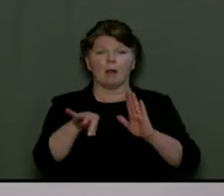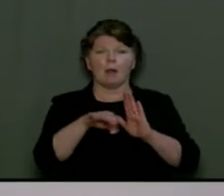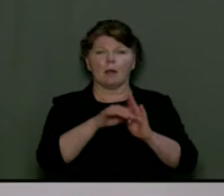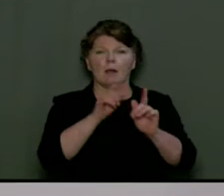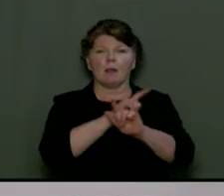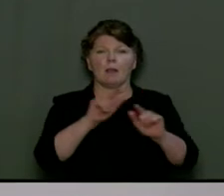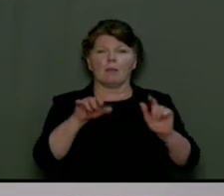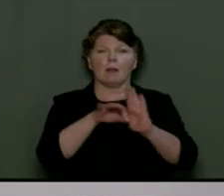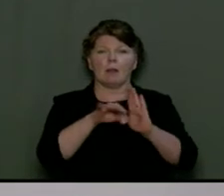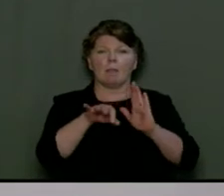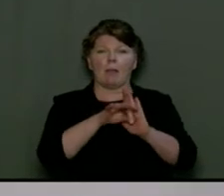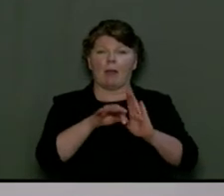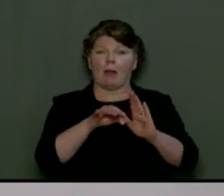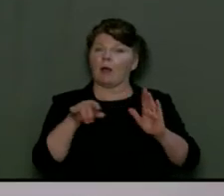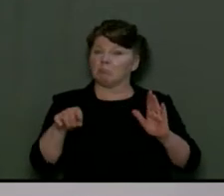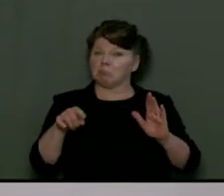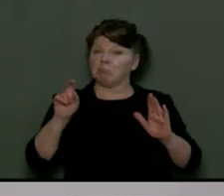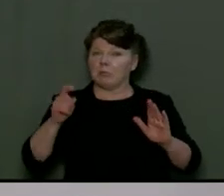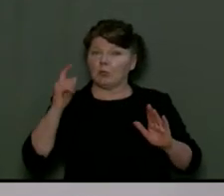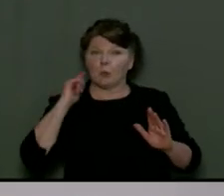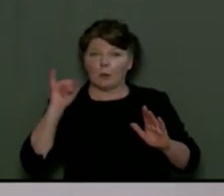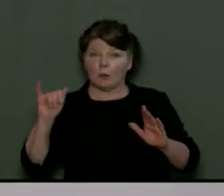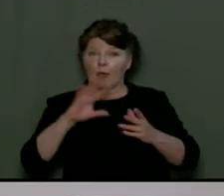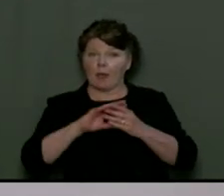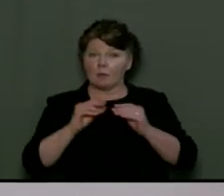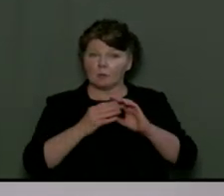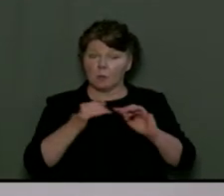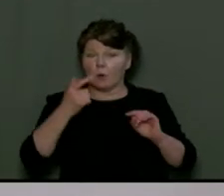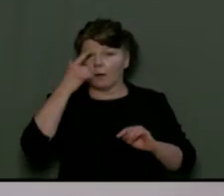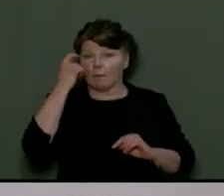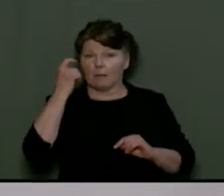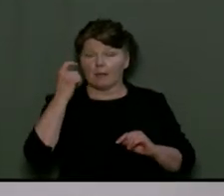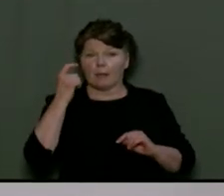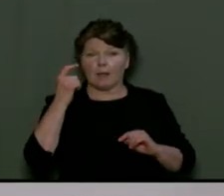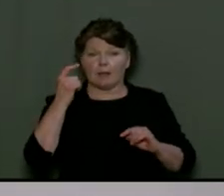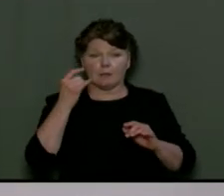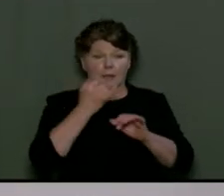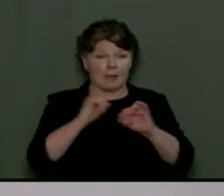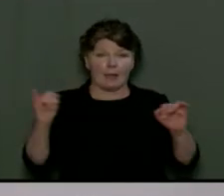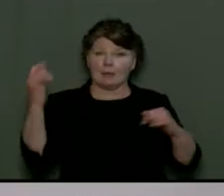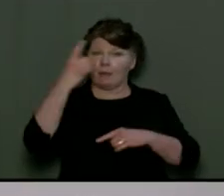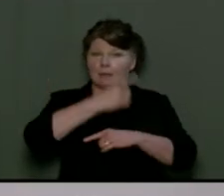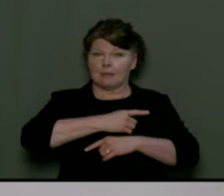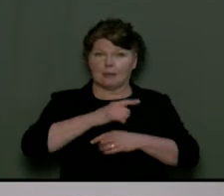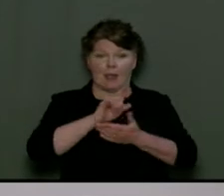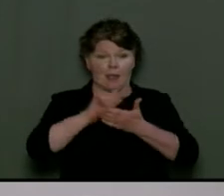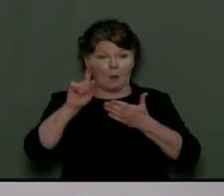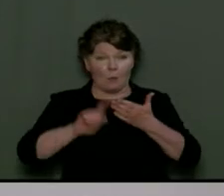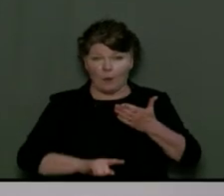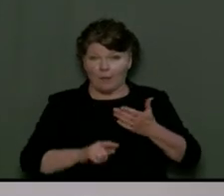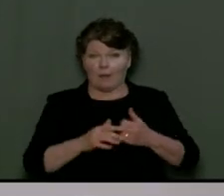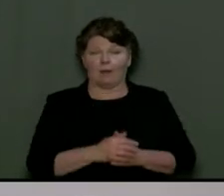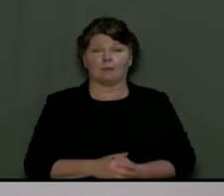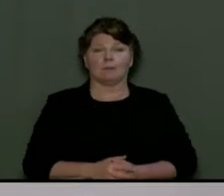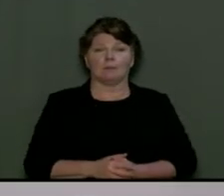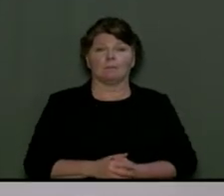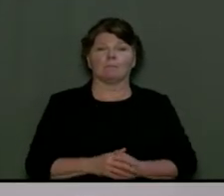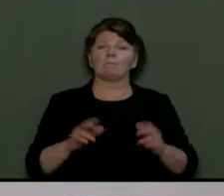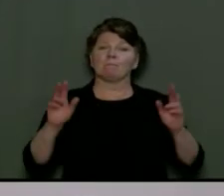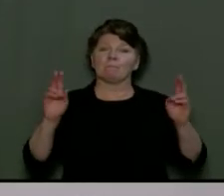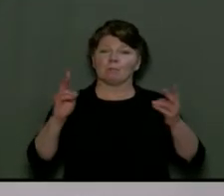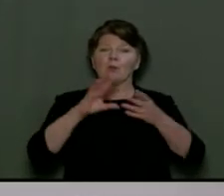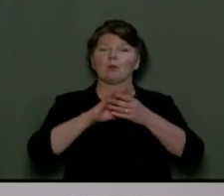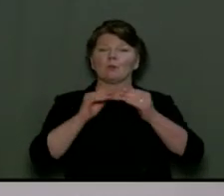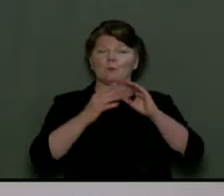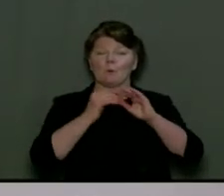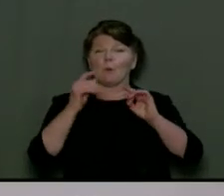hear the legend of the Liberty Bell because it is Independence Day weekend. And so here it is. It's